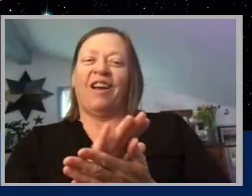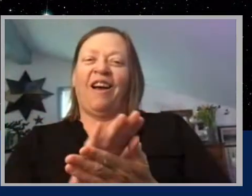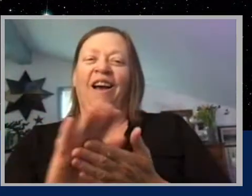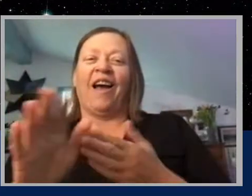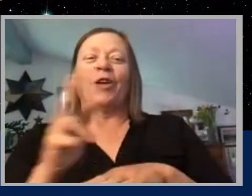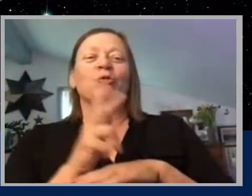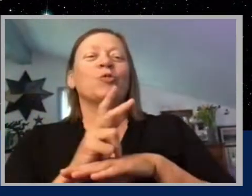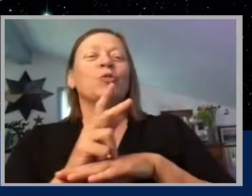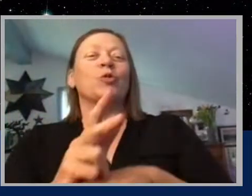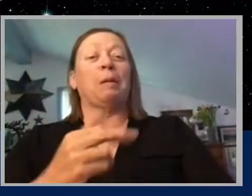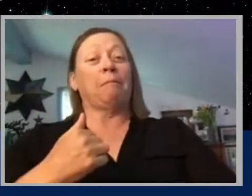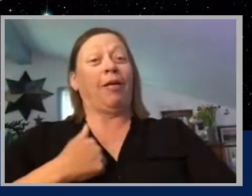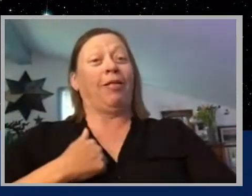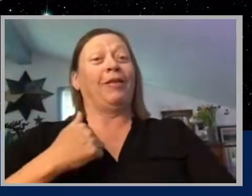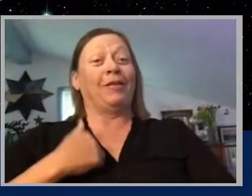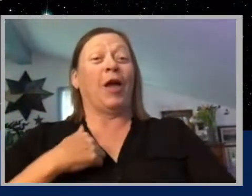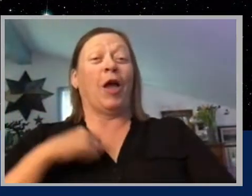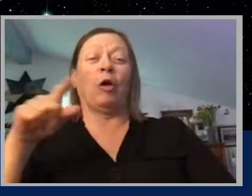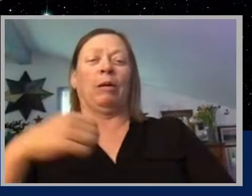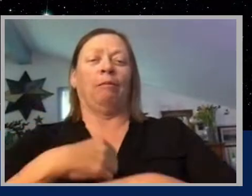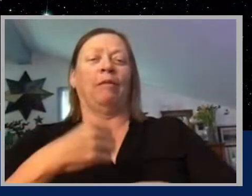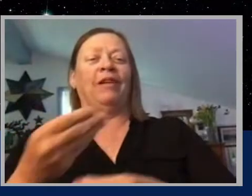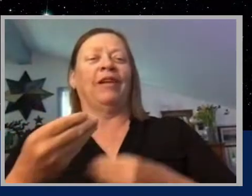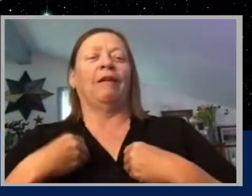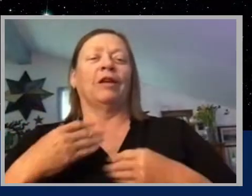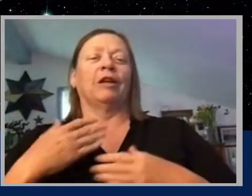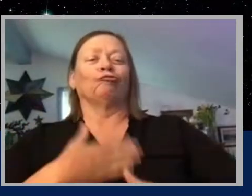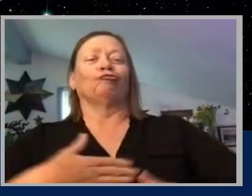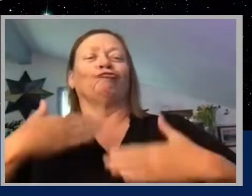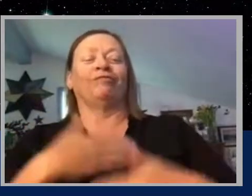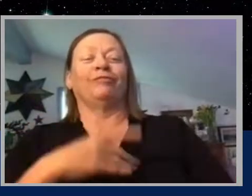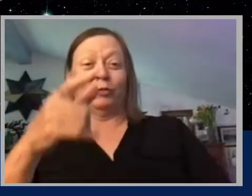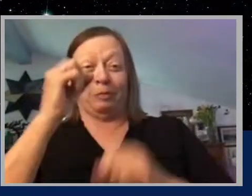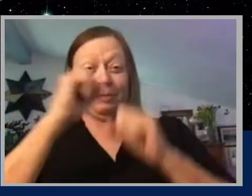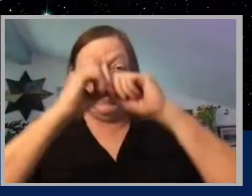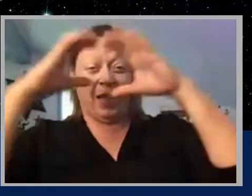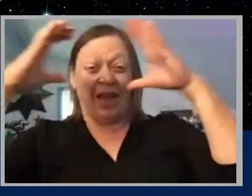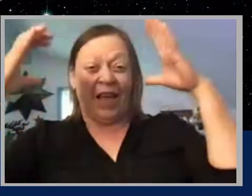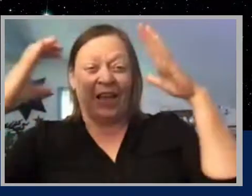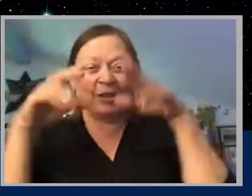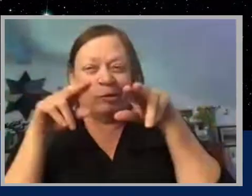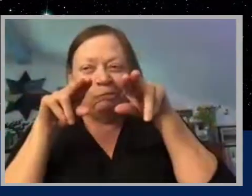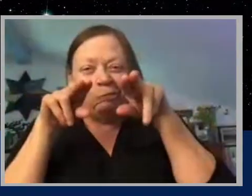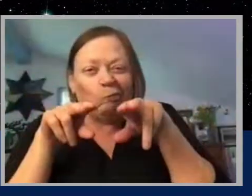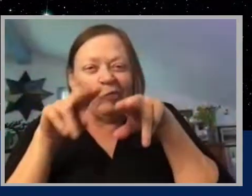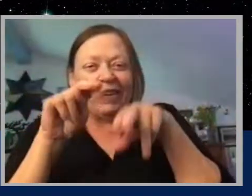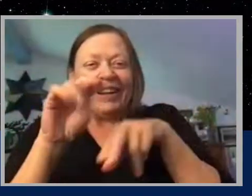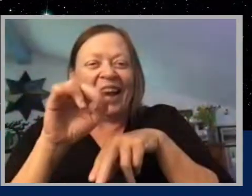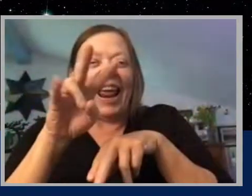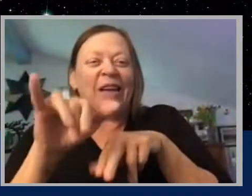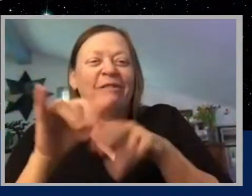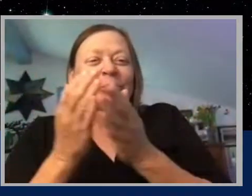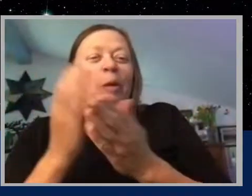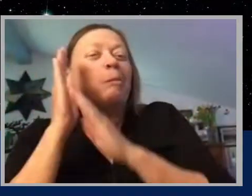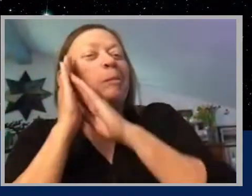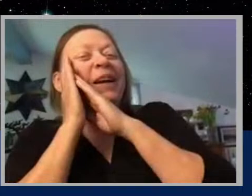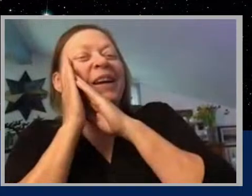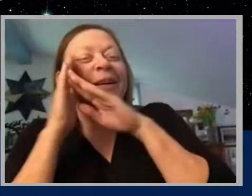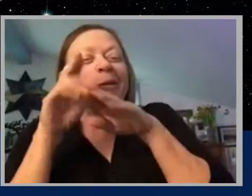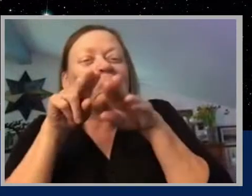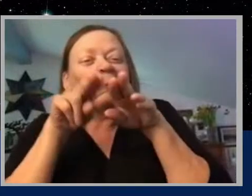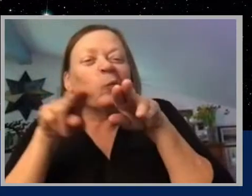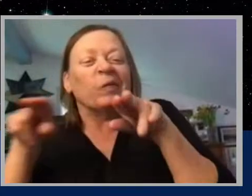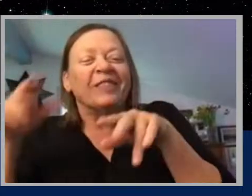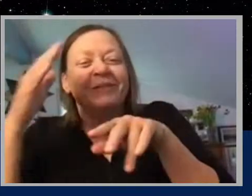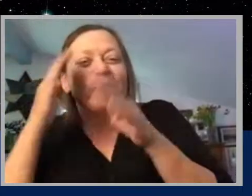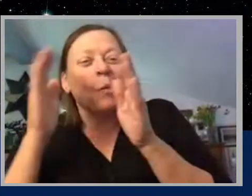it fun. You can imagine what the sleeping conditions are. It's just like being on a Navy ship. I ended up enjoying it at the